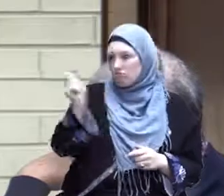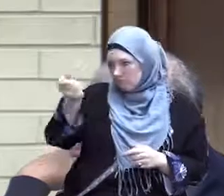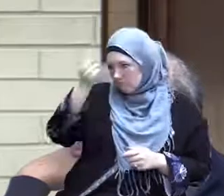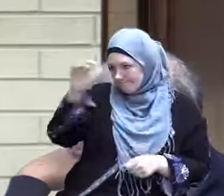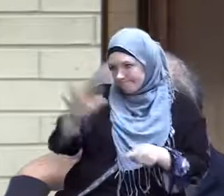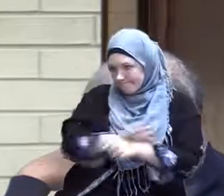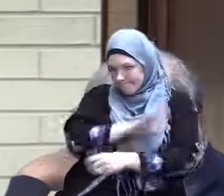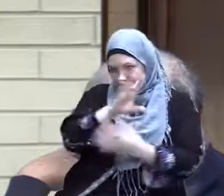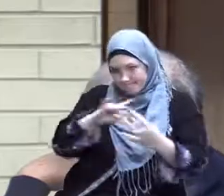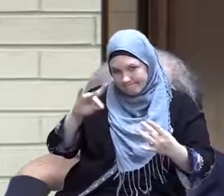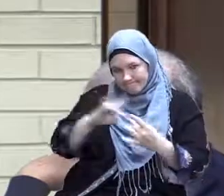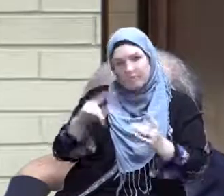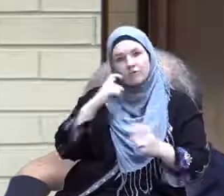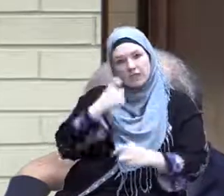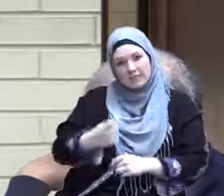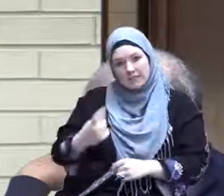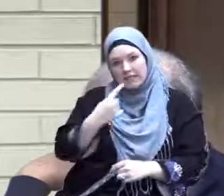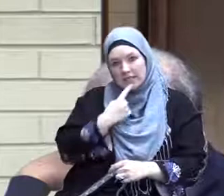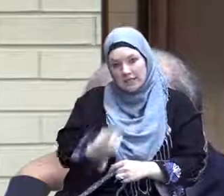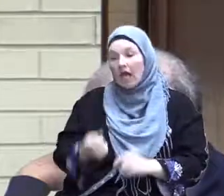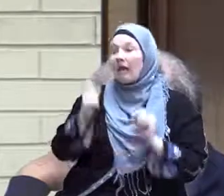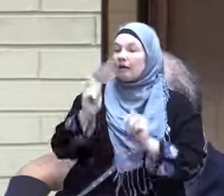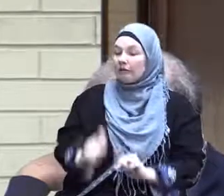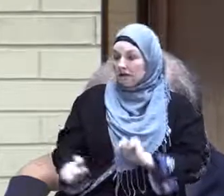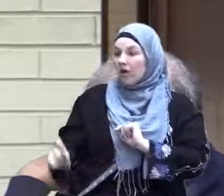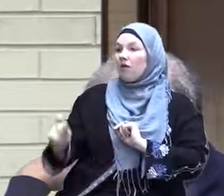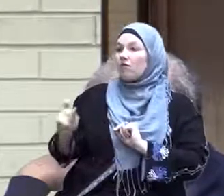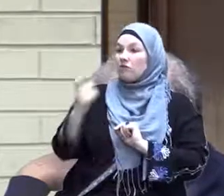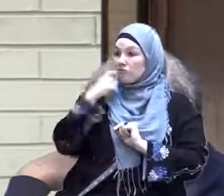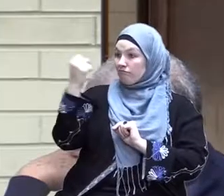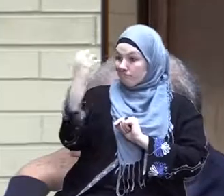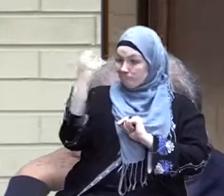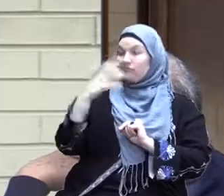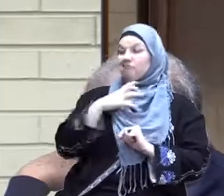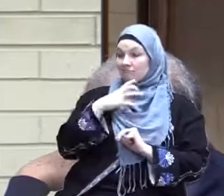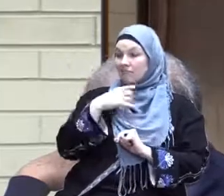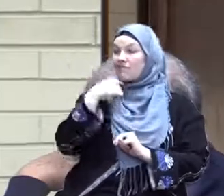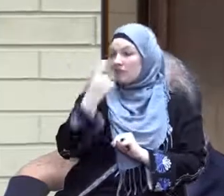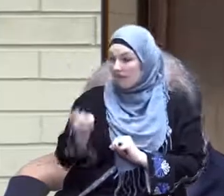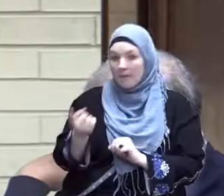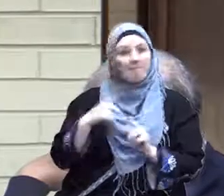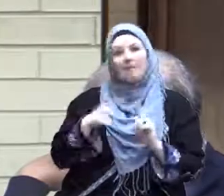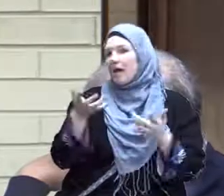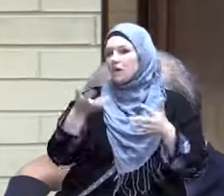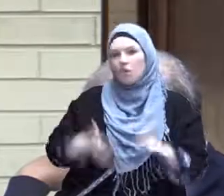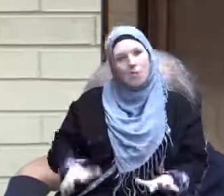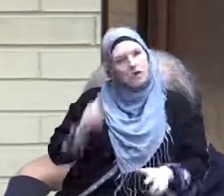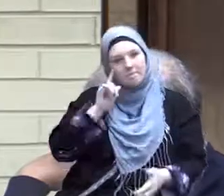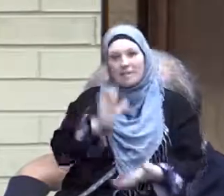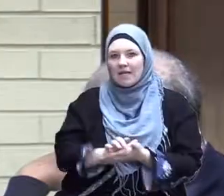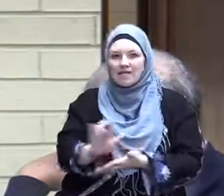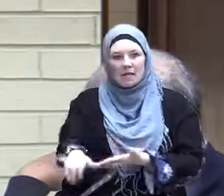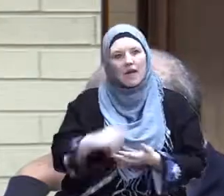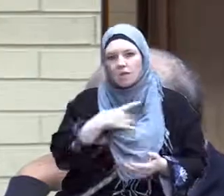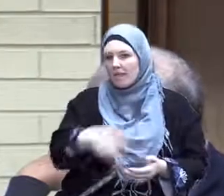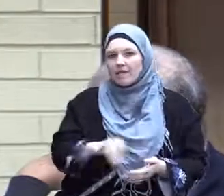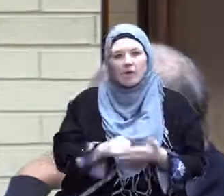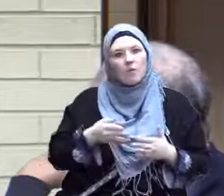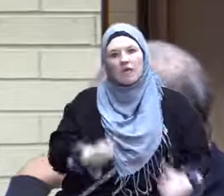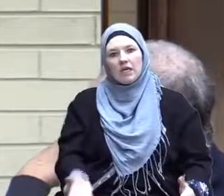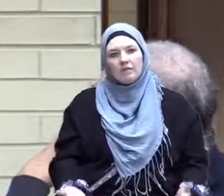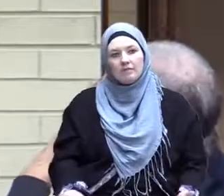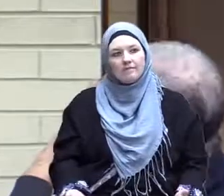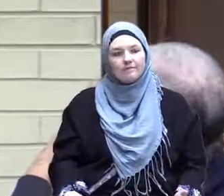fully what you say, and he could reiterate what you said to him, and he says, but I don't want to believe in this. I don't like this way of